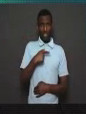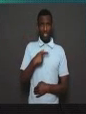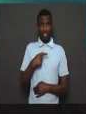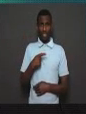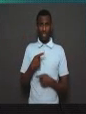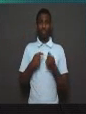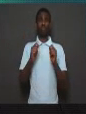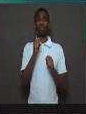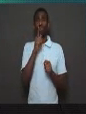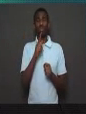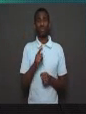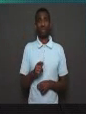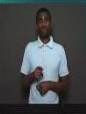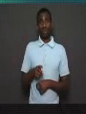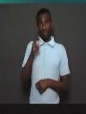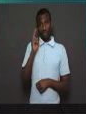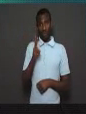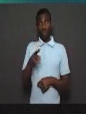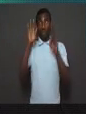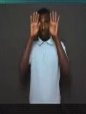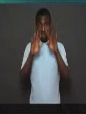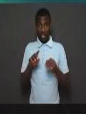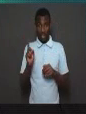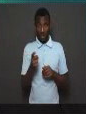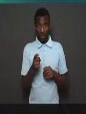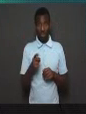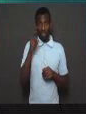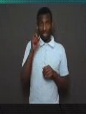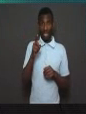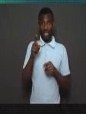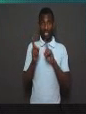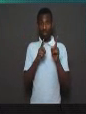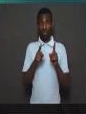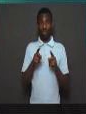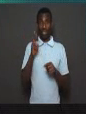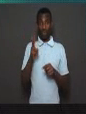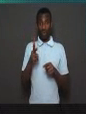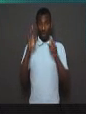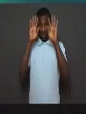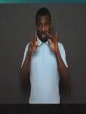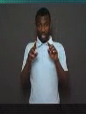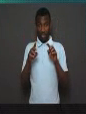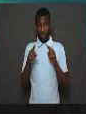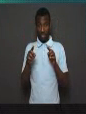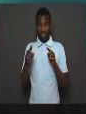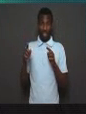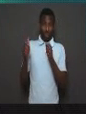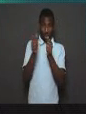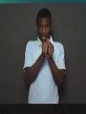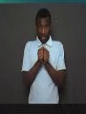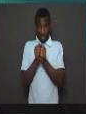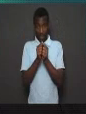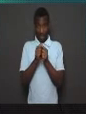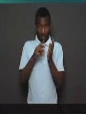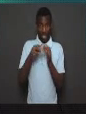Because we are trying to find the velocity of the rain with respect to the car,